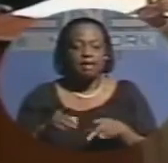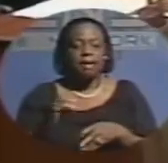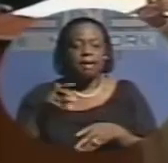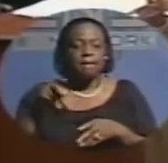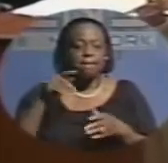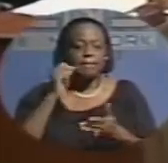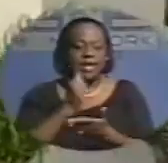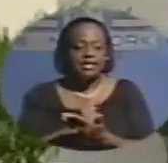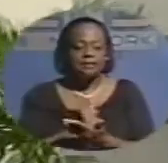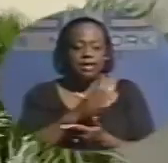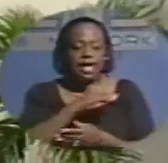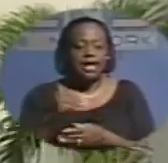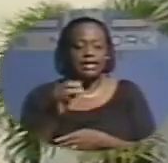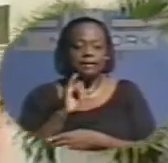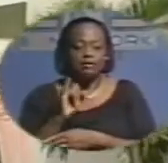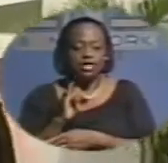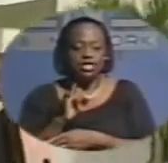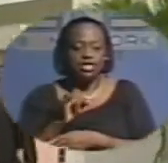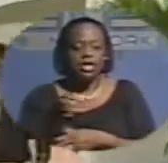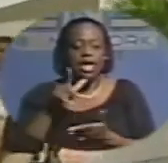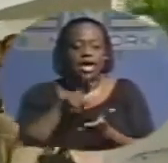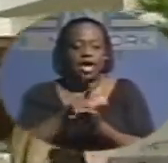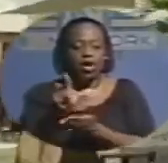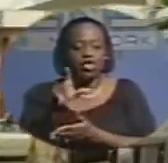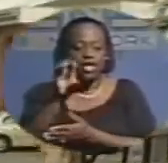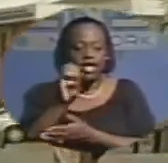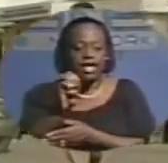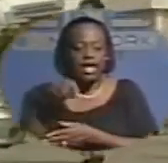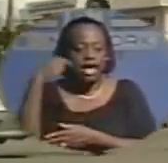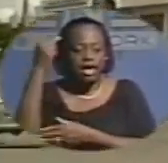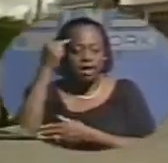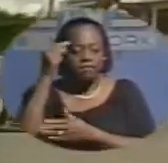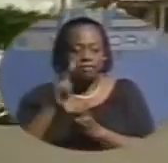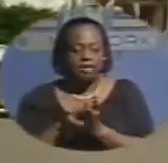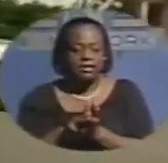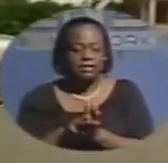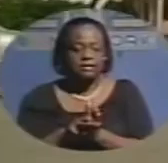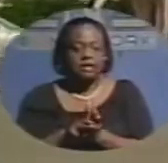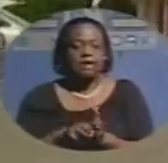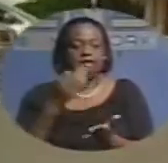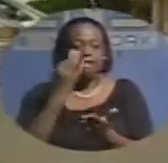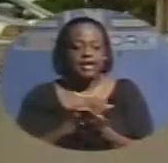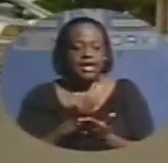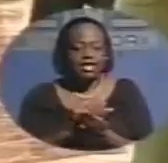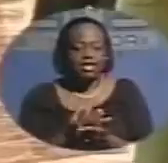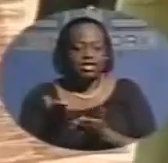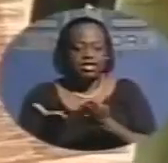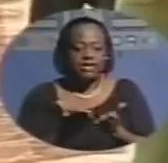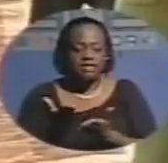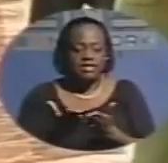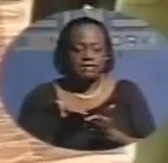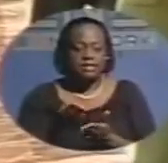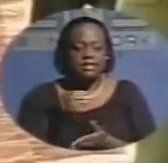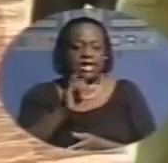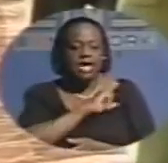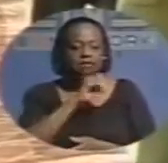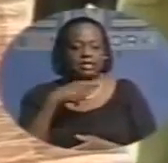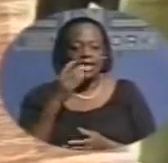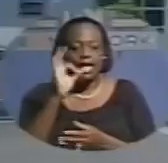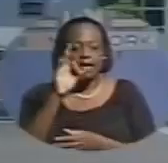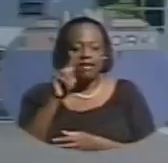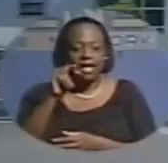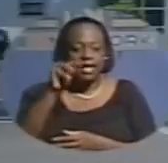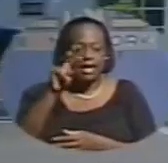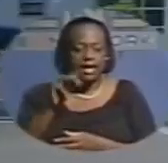immigration permits, and launched the e-government portal. Regarding financial services, Mr. Ingraham outlined that the Free National Movement codified